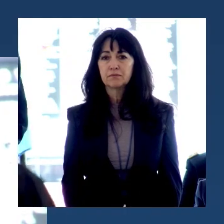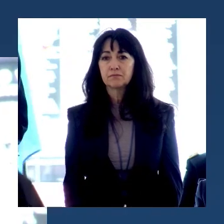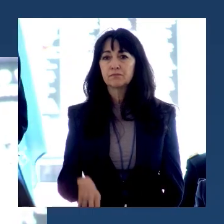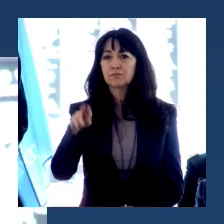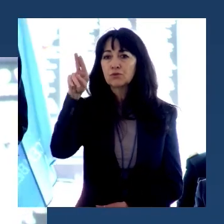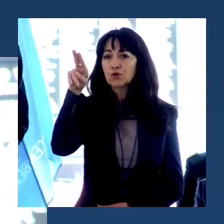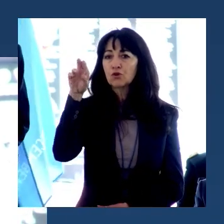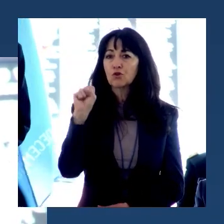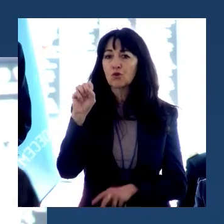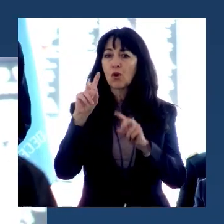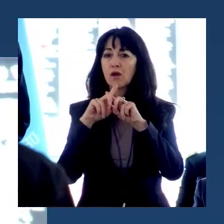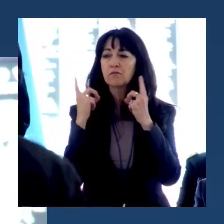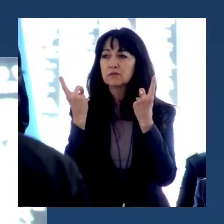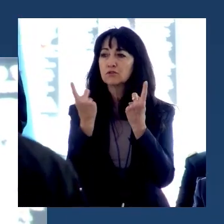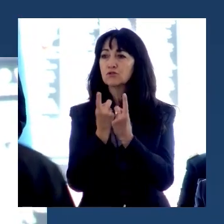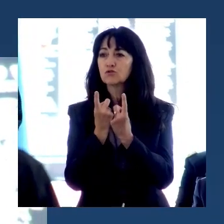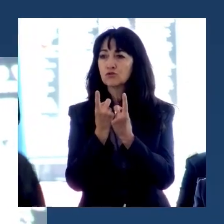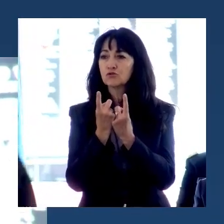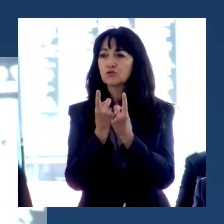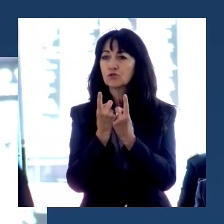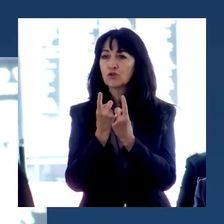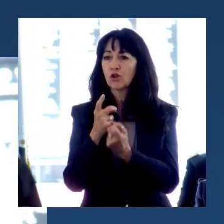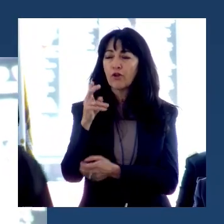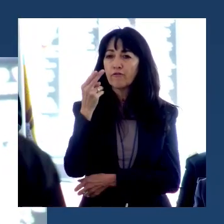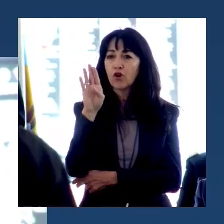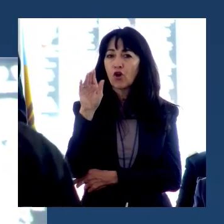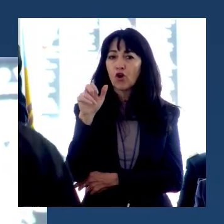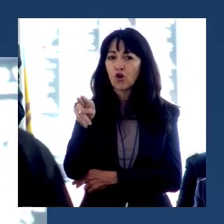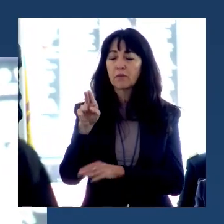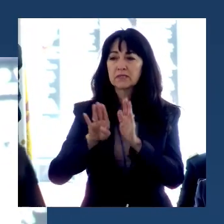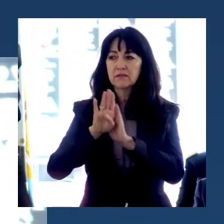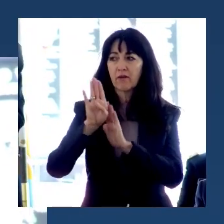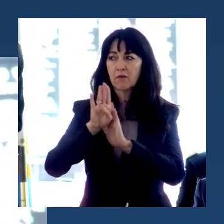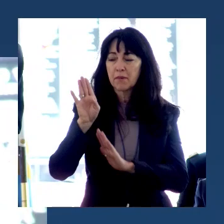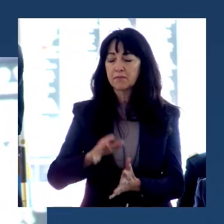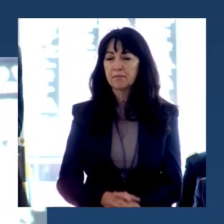United States Department of Housing and Urban Development.